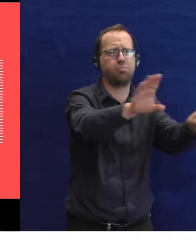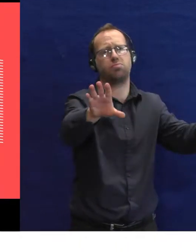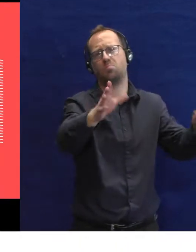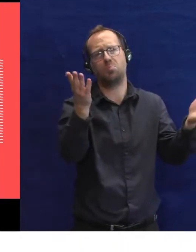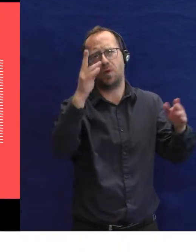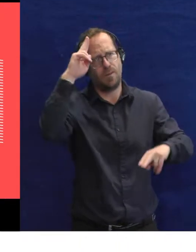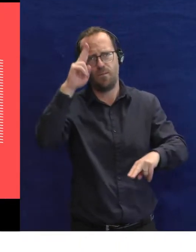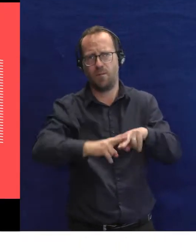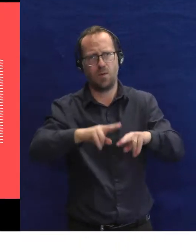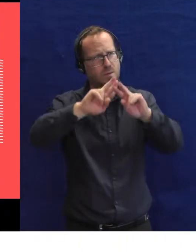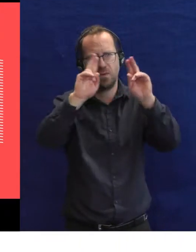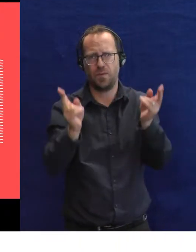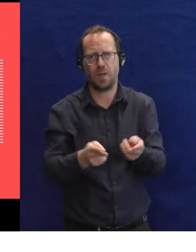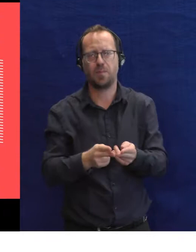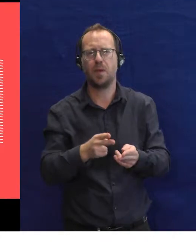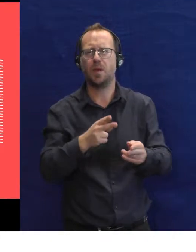About the presentations